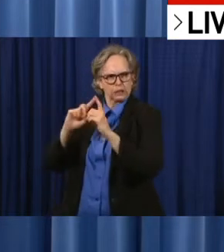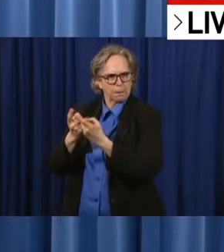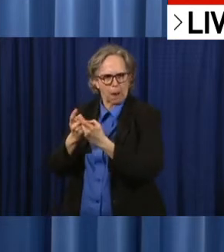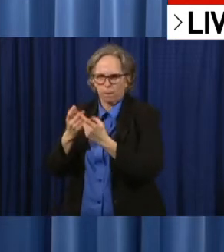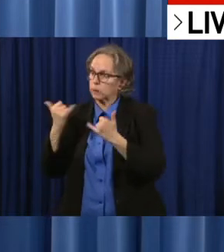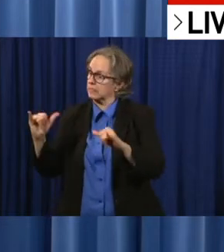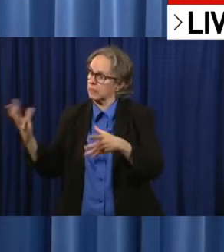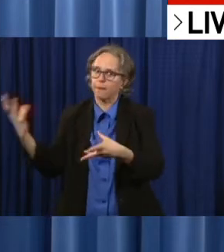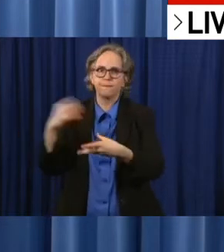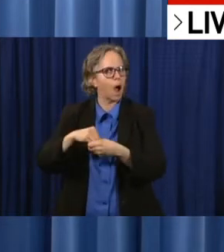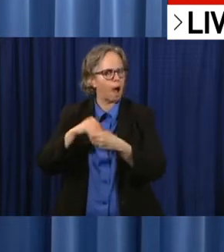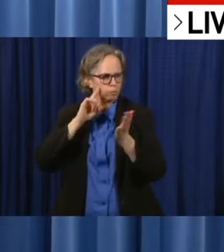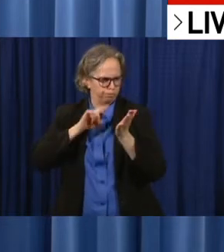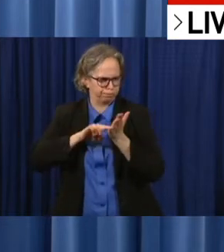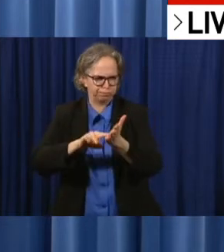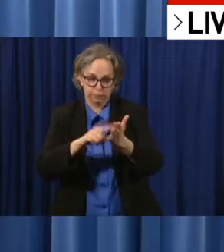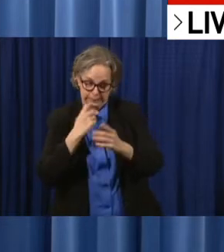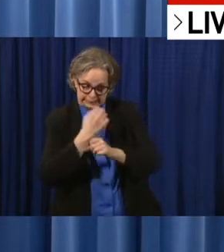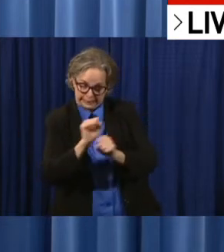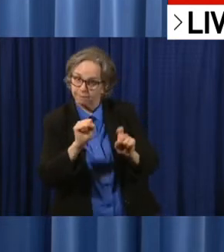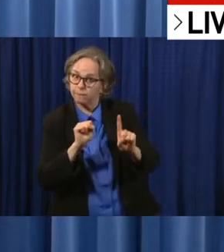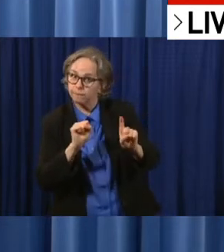as well.